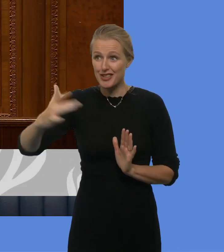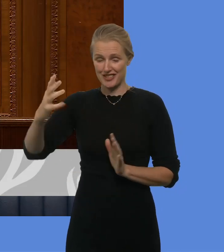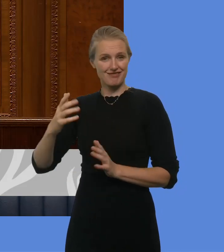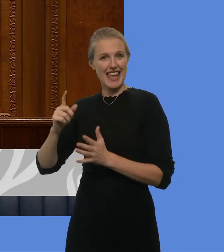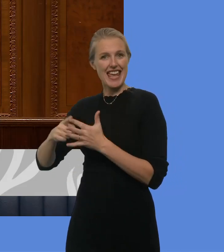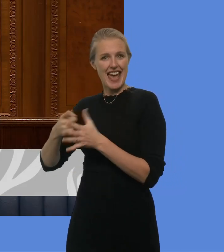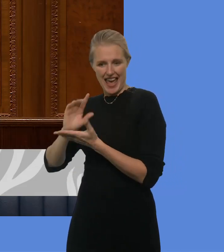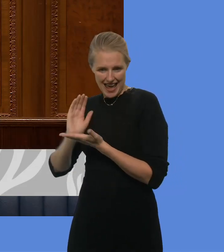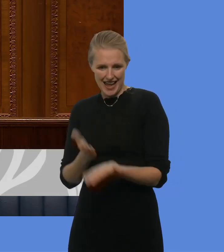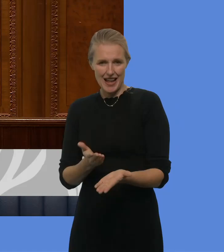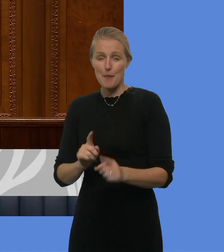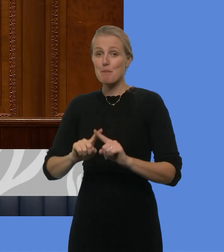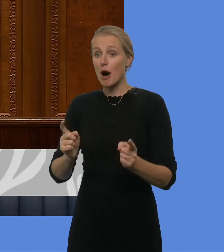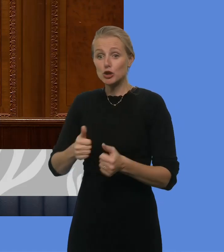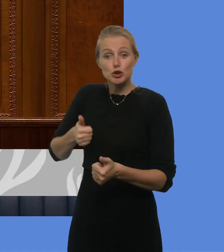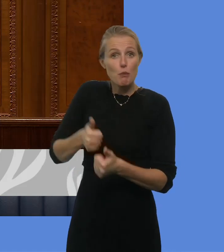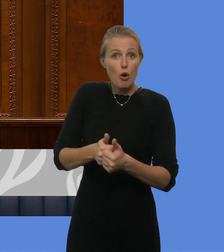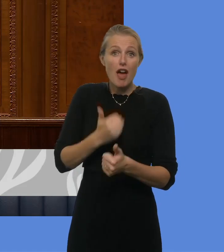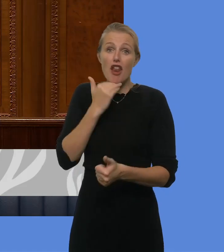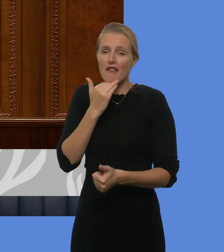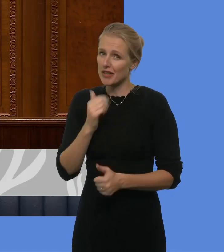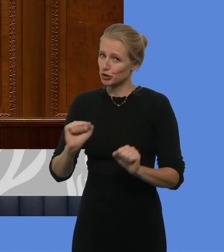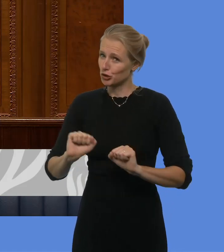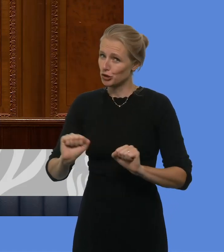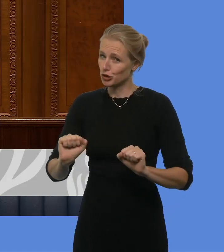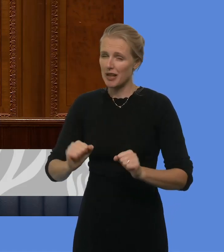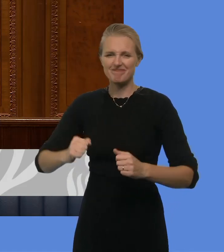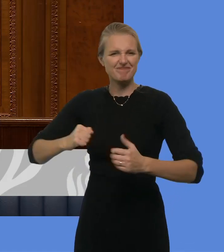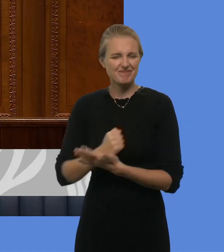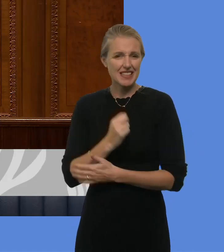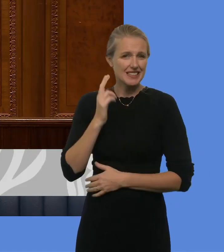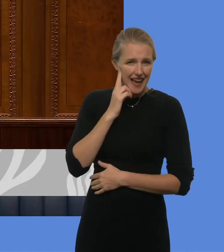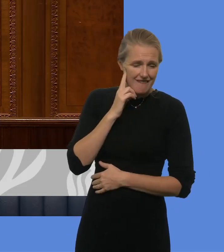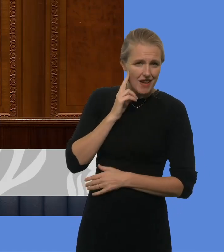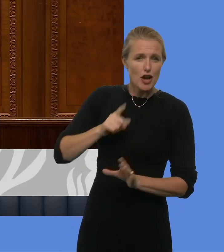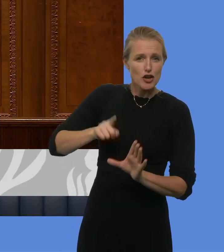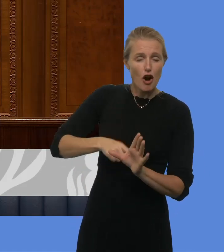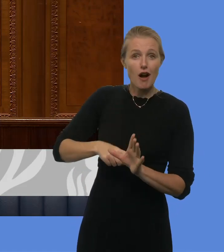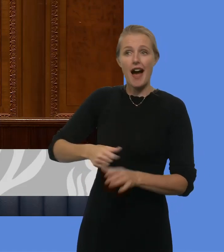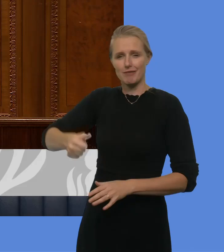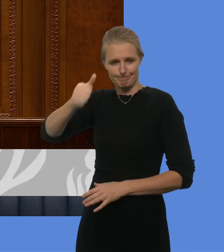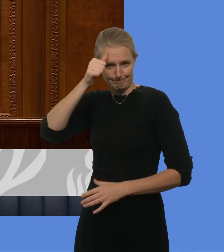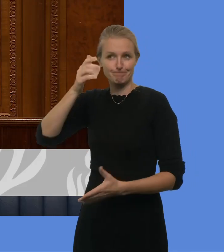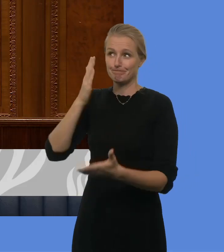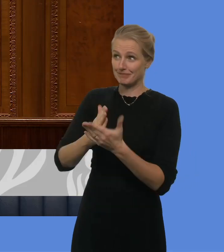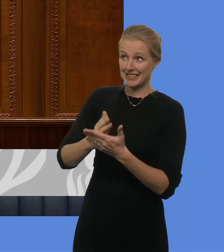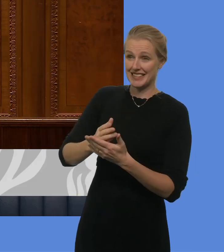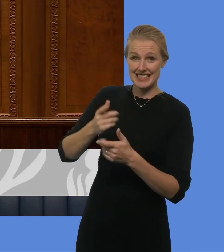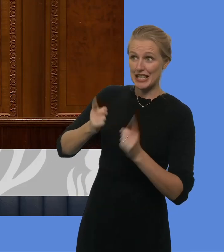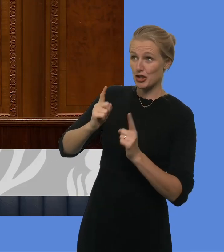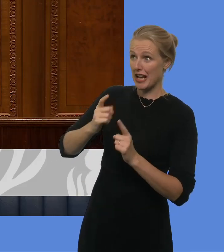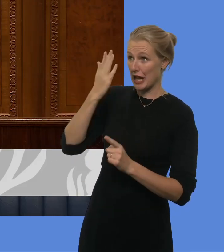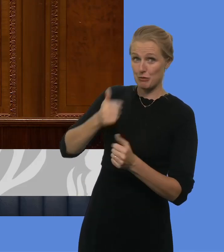of the support is not where it should be. Unfortunately, deaf children and young people have no guarantee that their teachers or classroom assistants